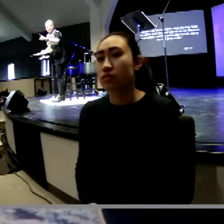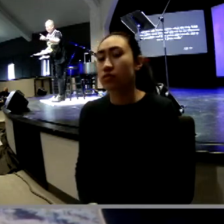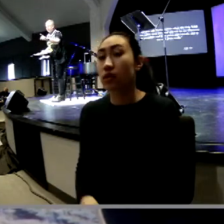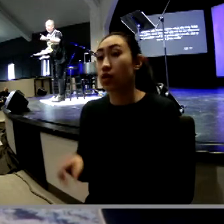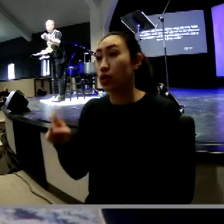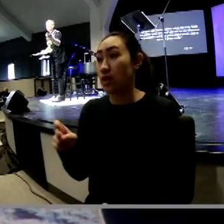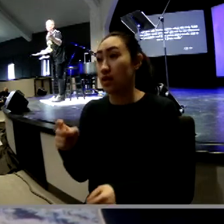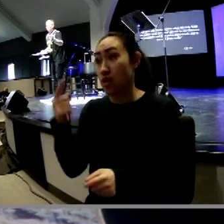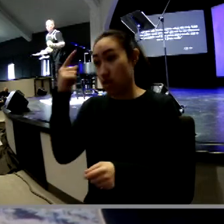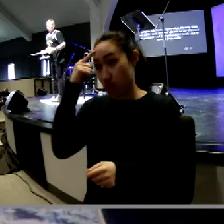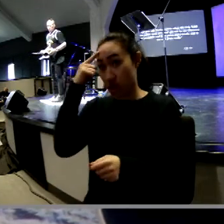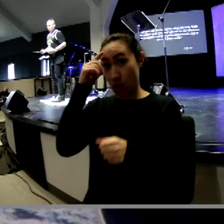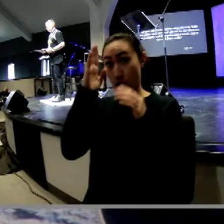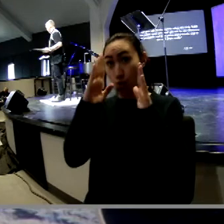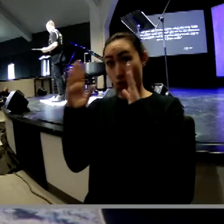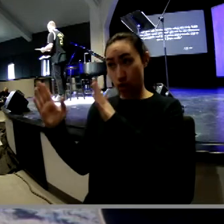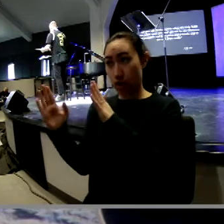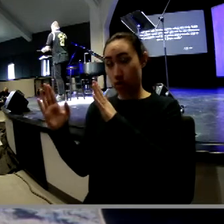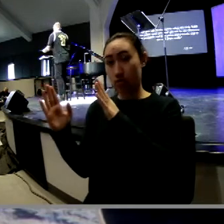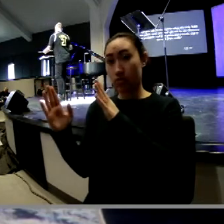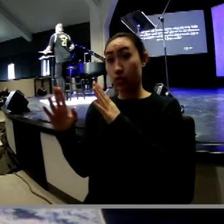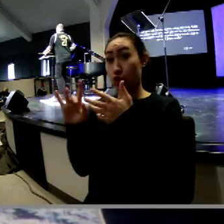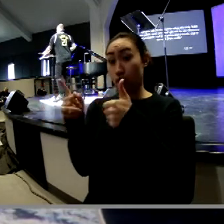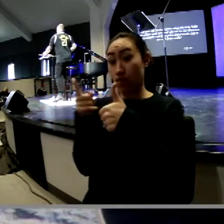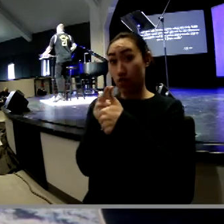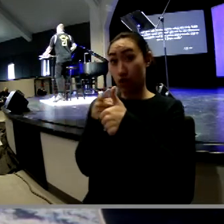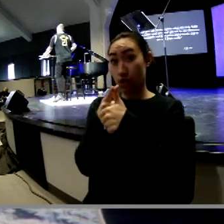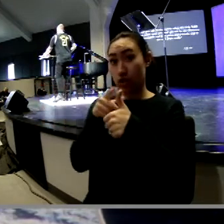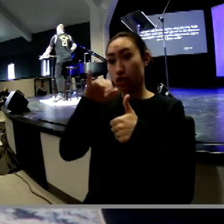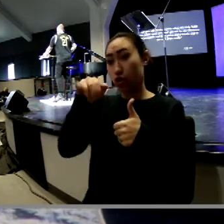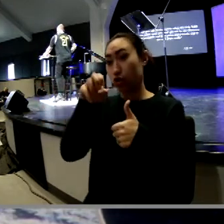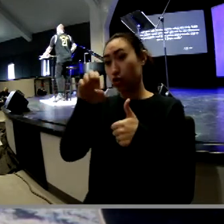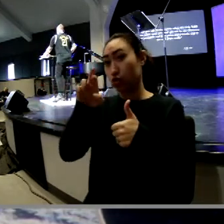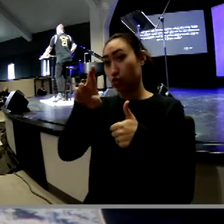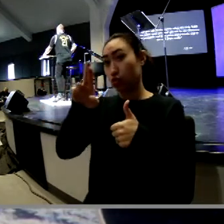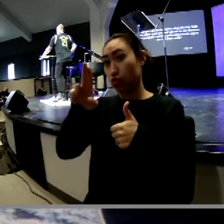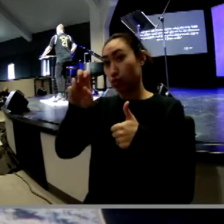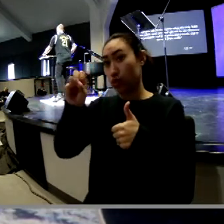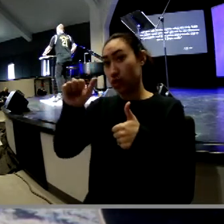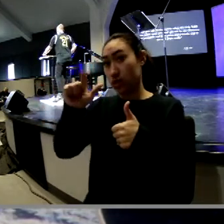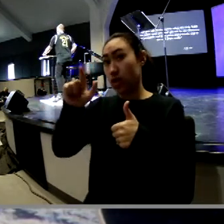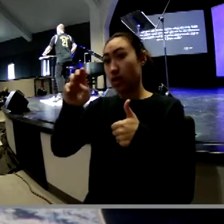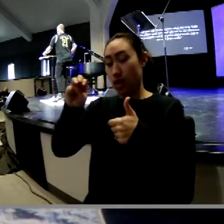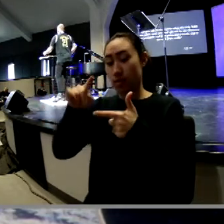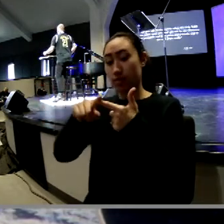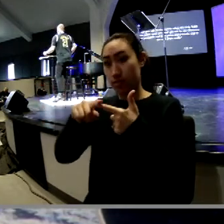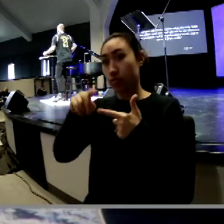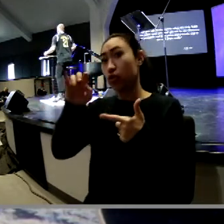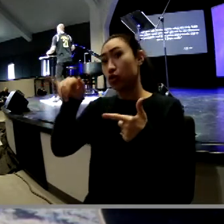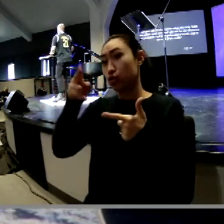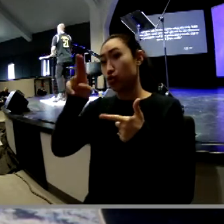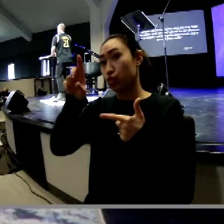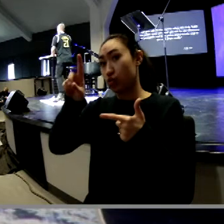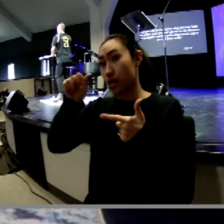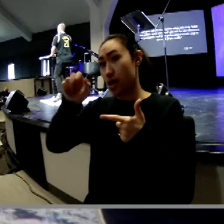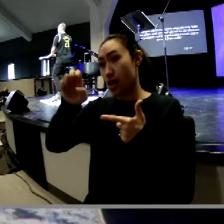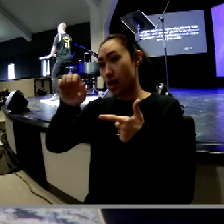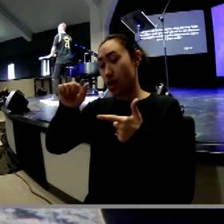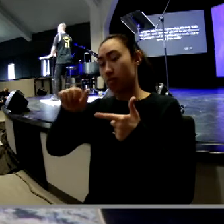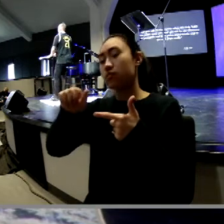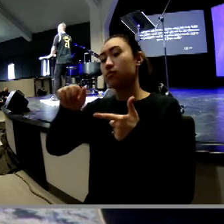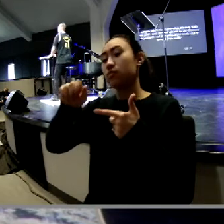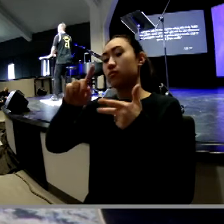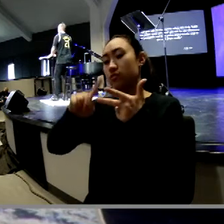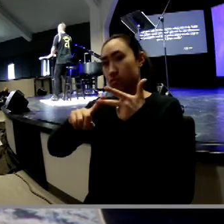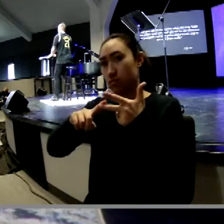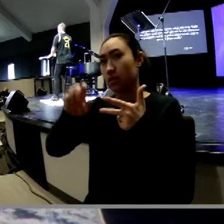order. What's the first one? Jerusalem. Judea, Samaria, and to the othermost parts of the earth. You know, I'm really proud of